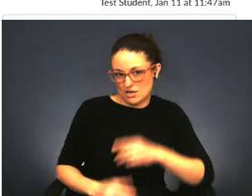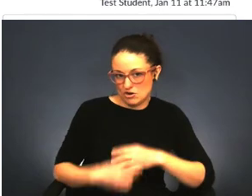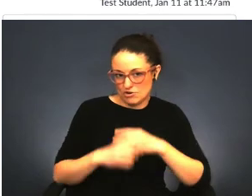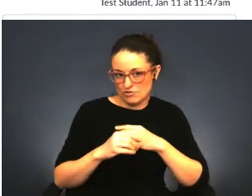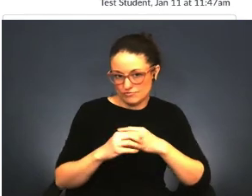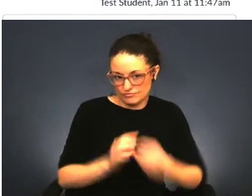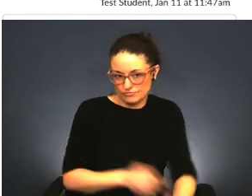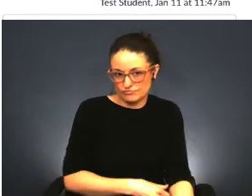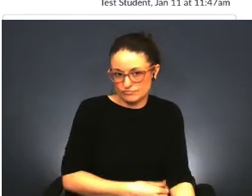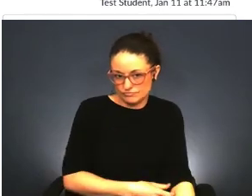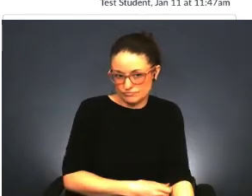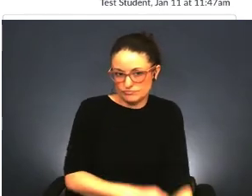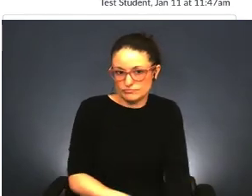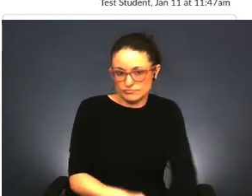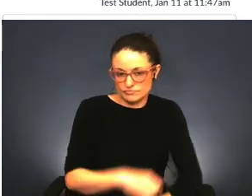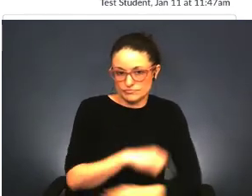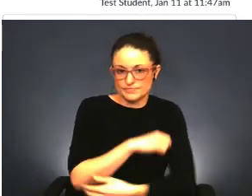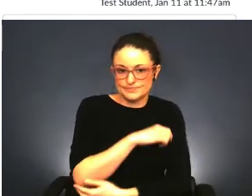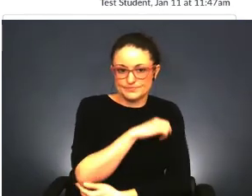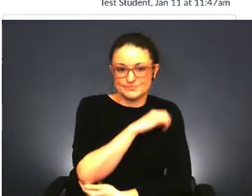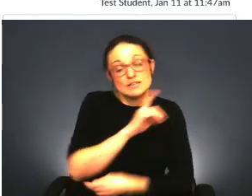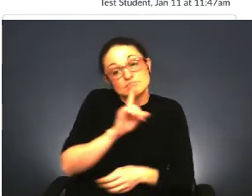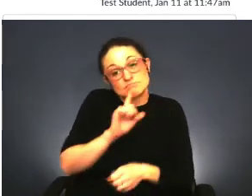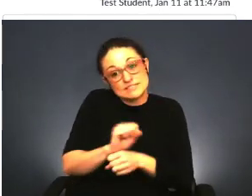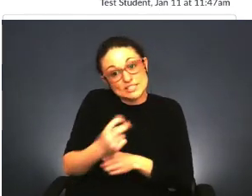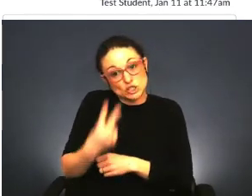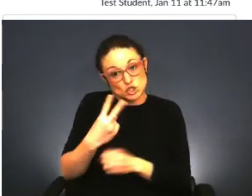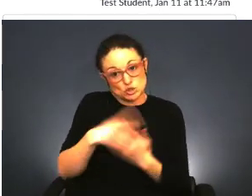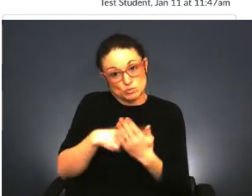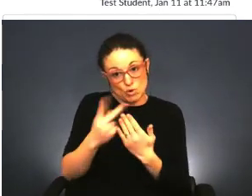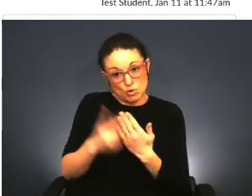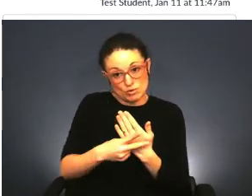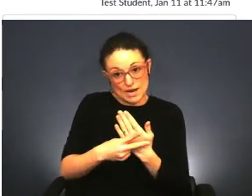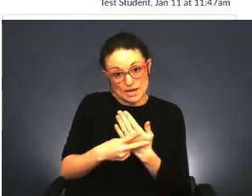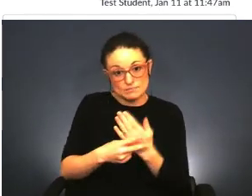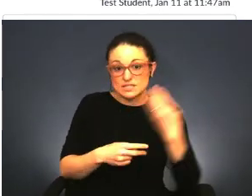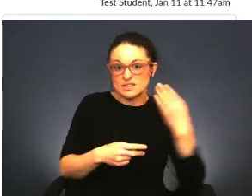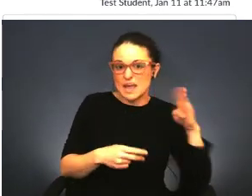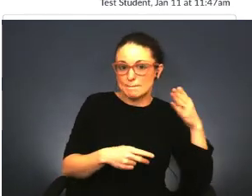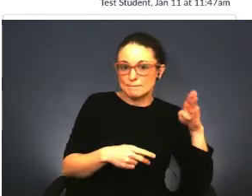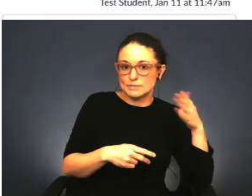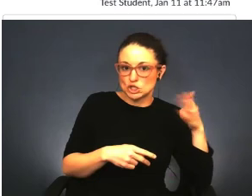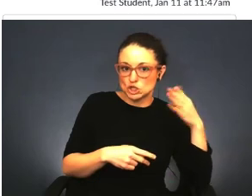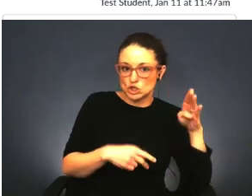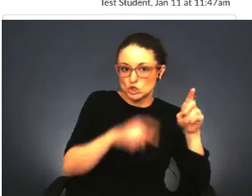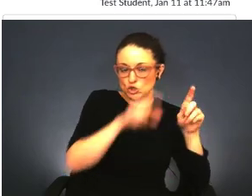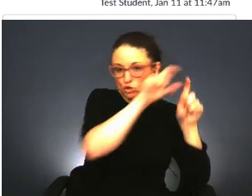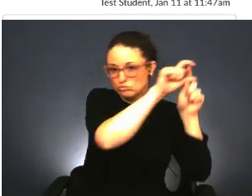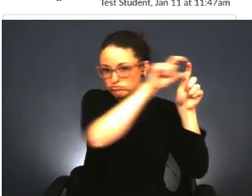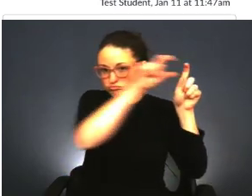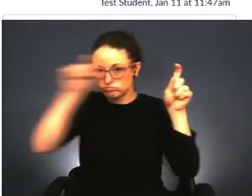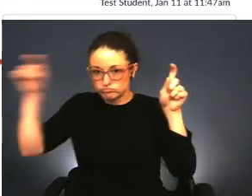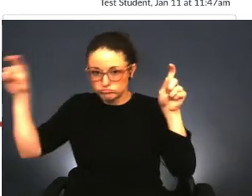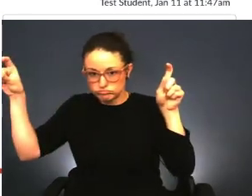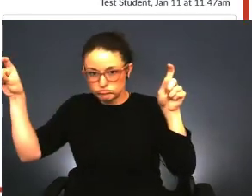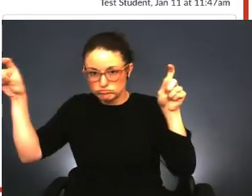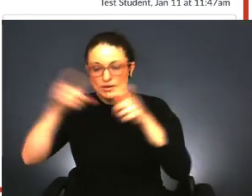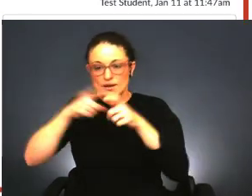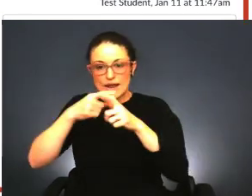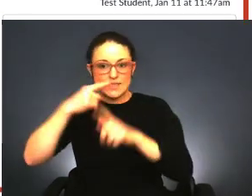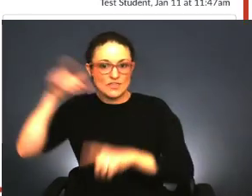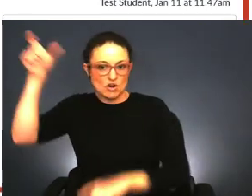Okay, SpeedGrader is actually 2 programs. It's this blue bar all the way across the top and then this column down the